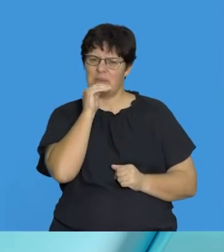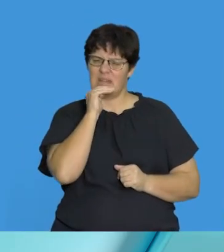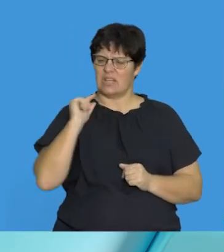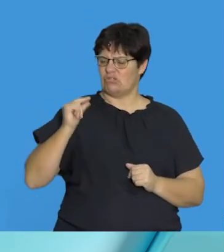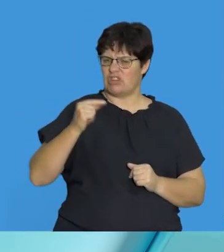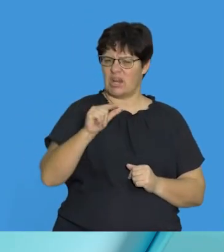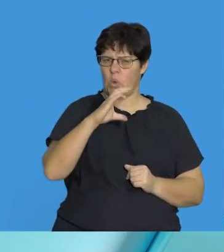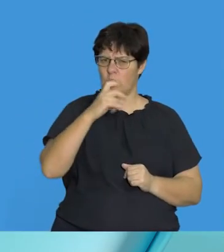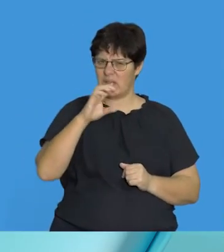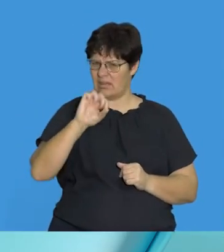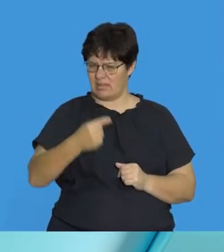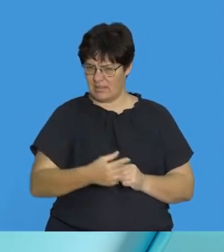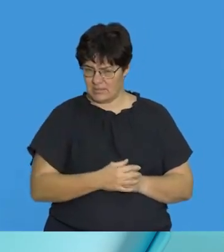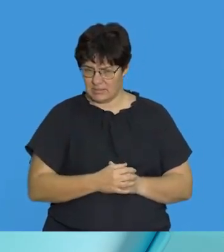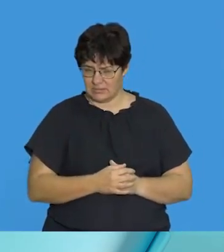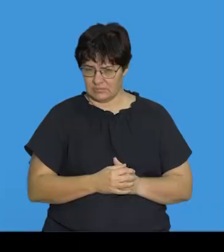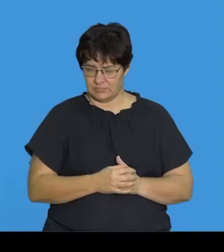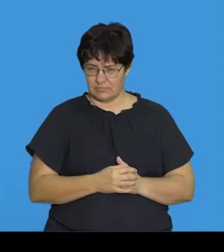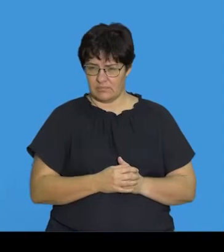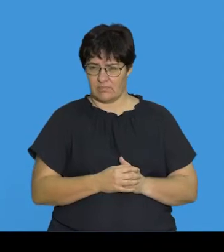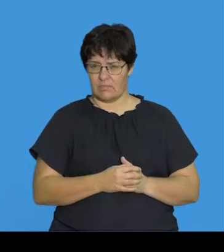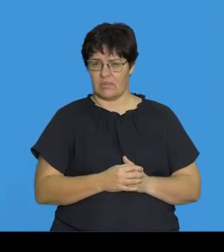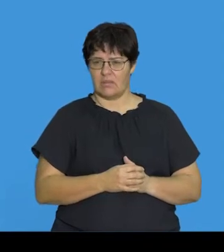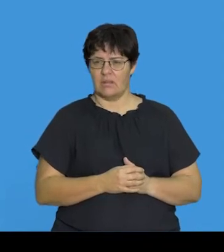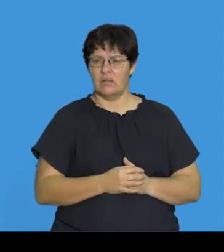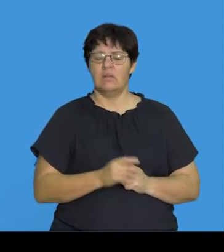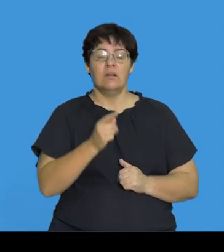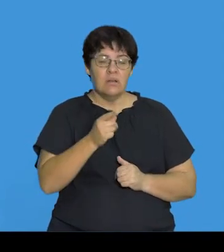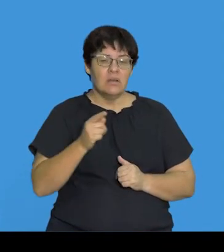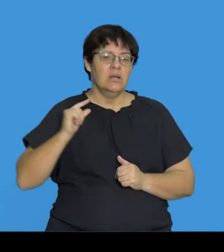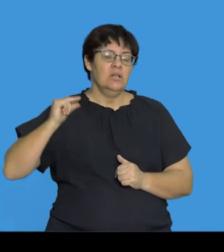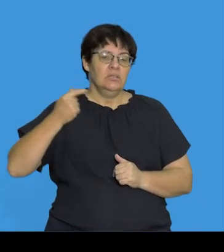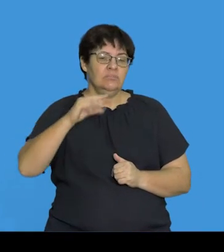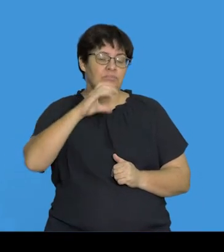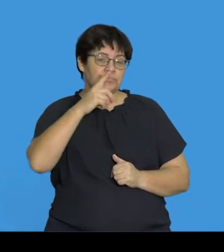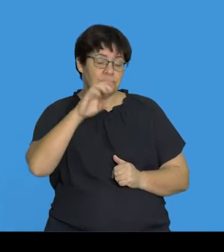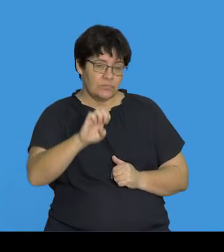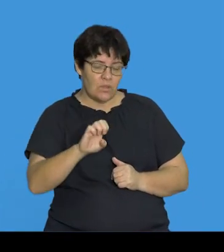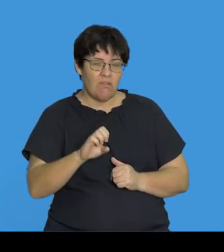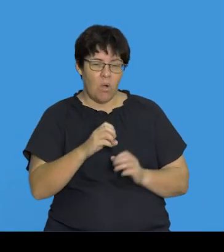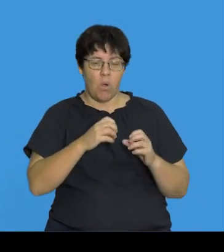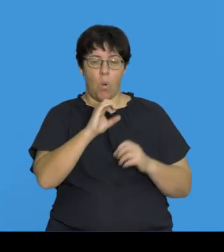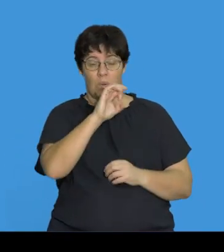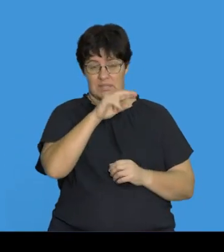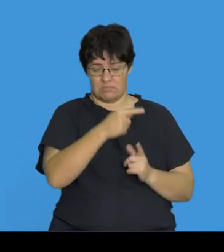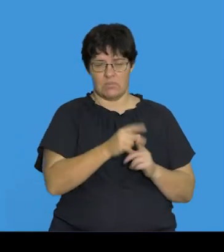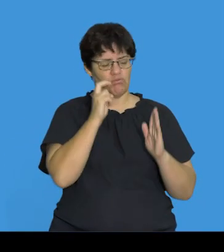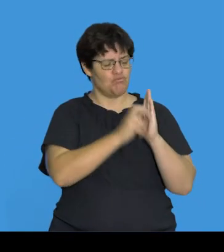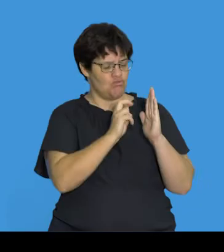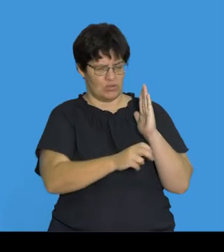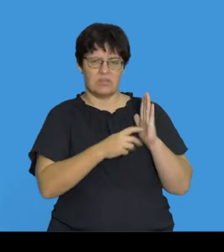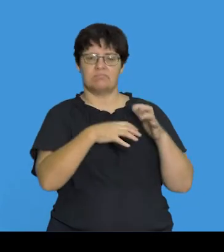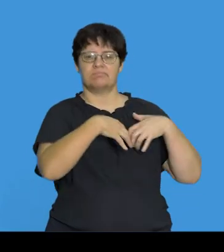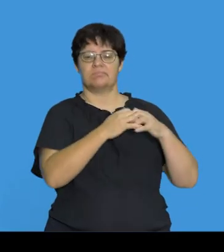genetic coding or gene coding. Right, so the genetic code of an organism is a set of rules used